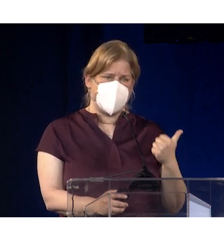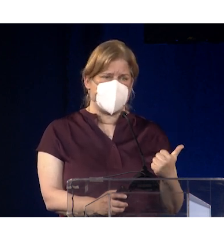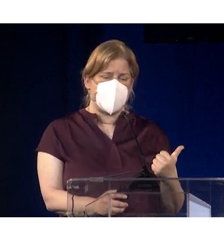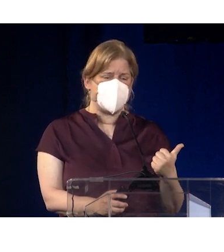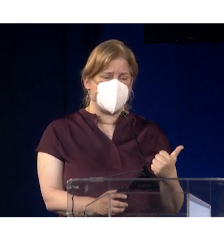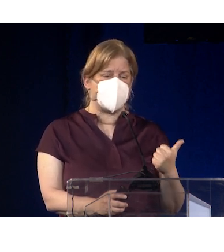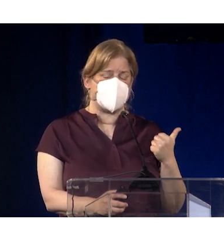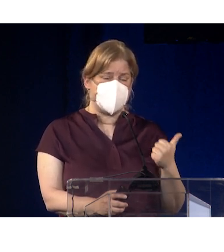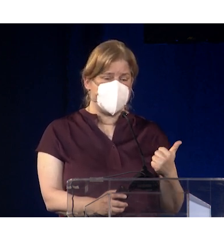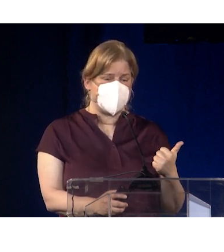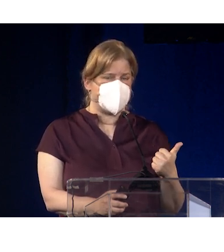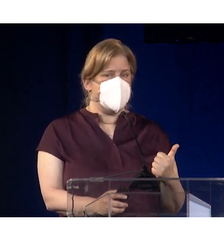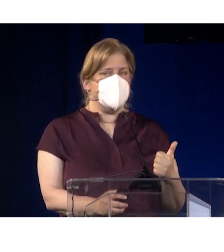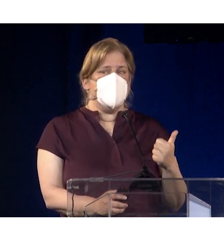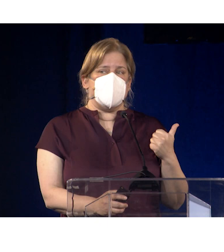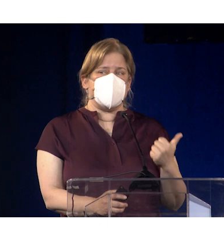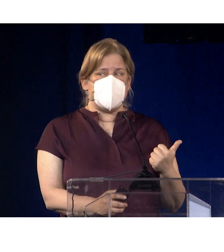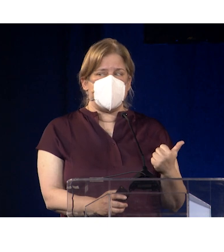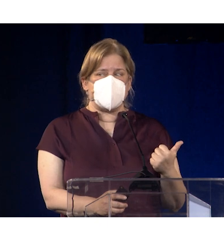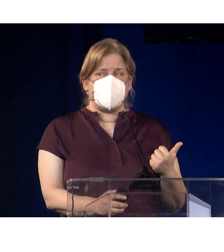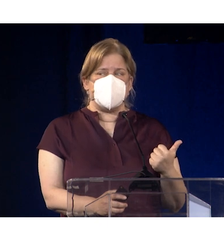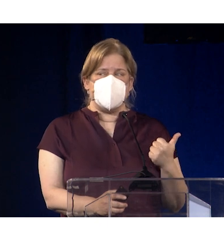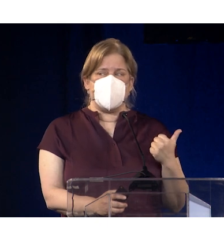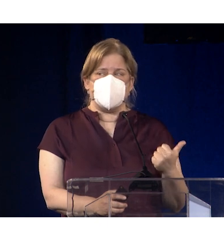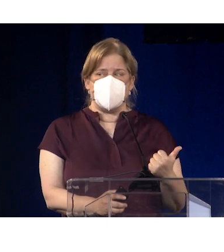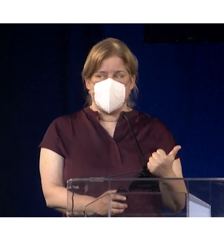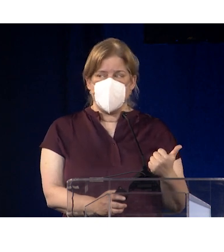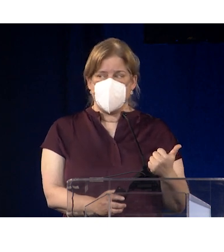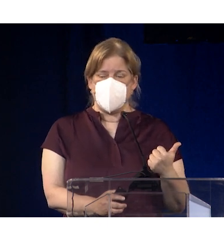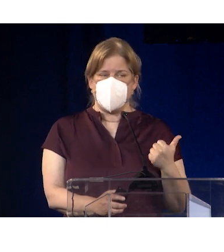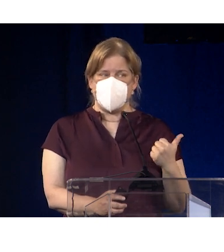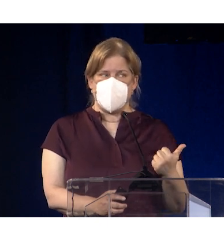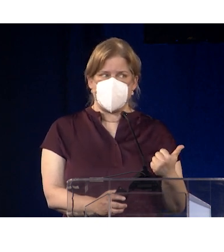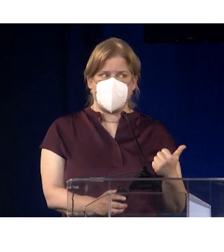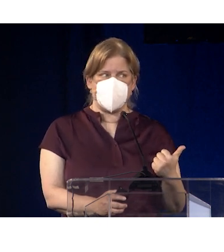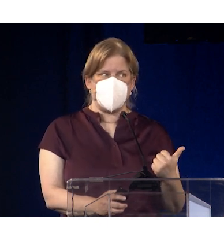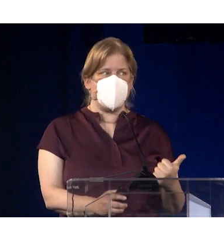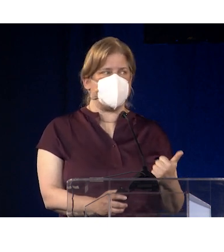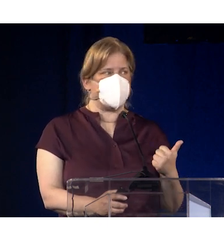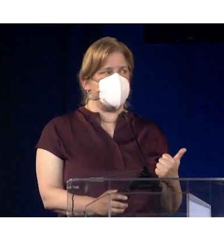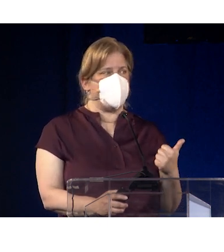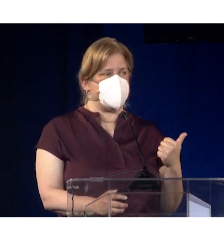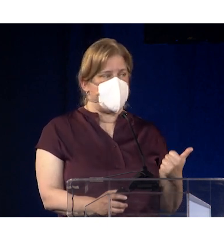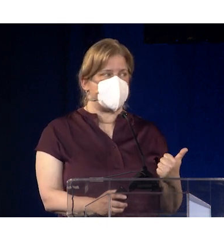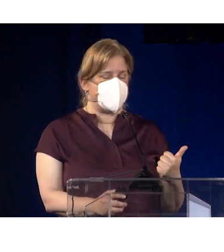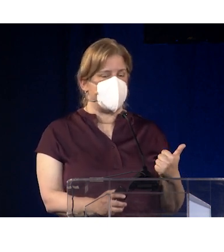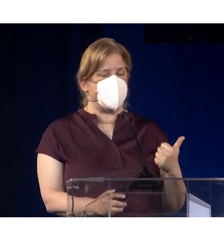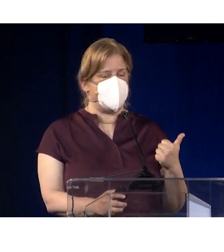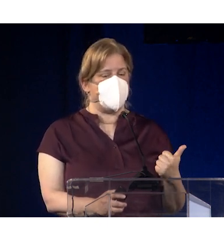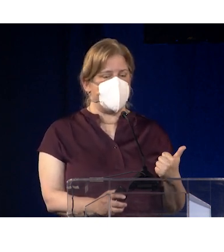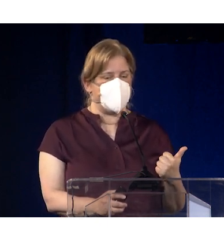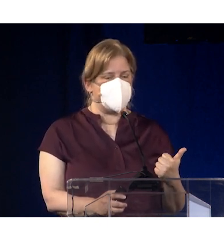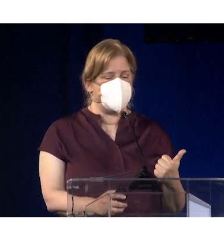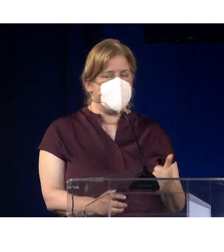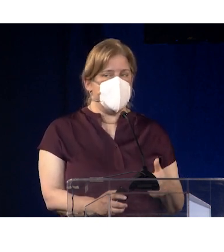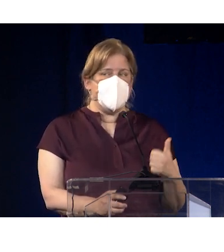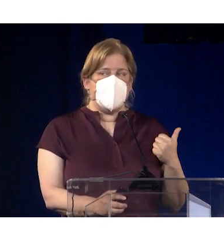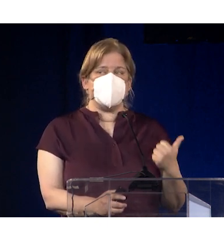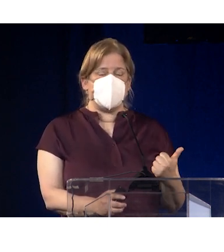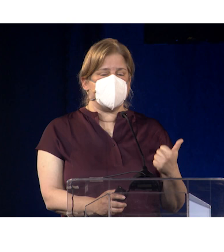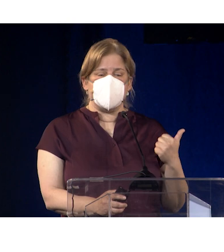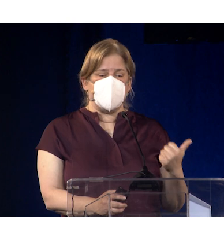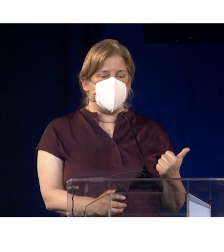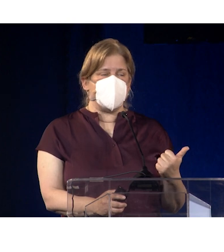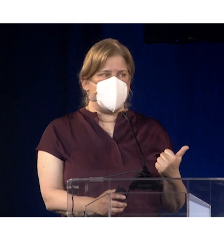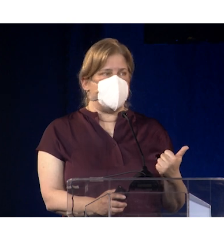airplanes to get to conferences like this. That may not be something they volunteer up in their interactions with you, but it's something you should ask about and be aware of.